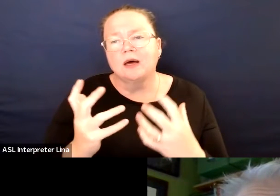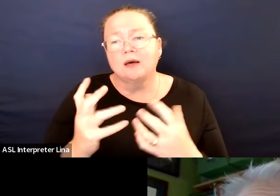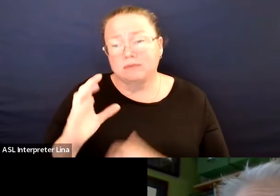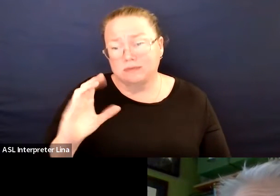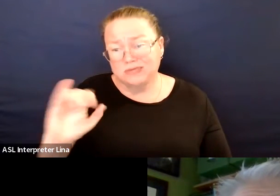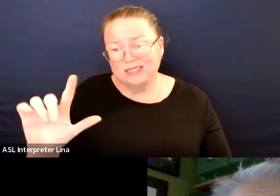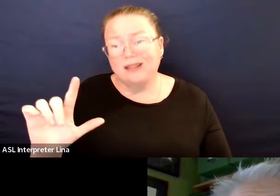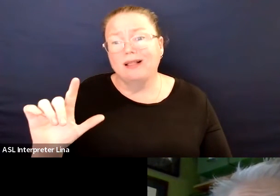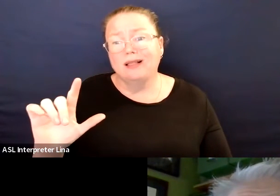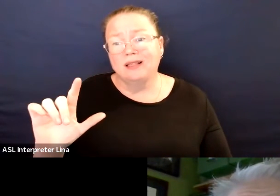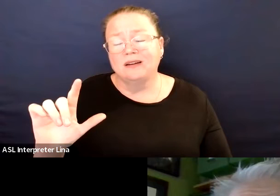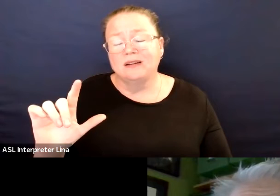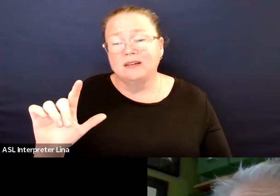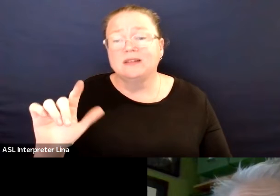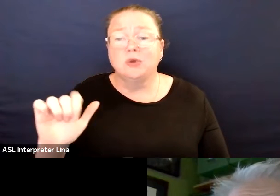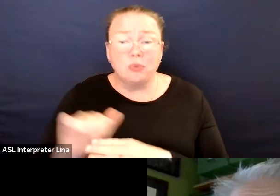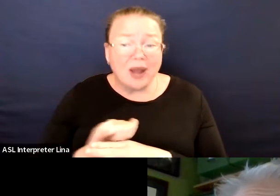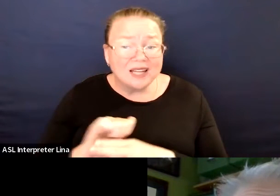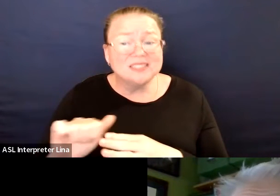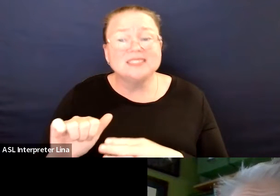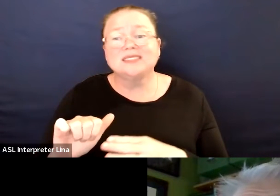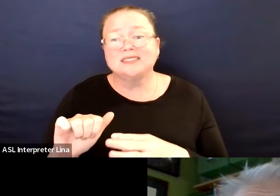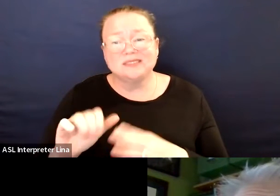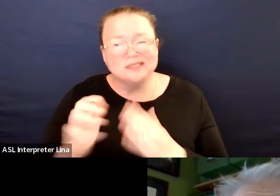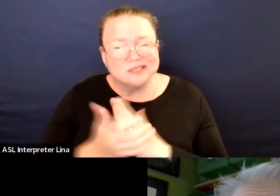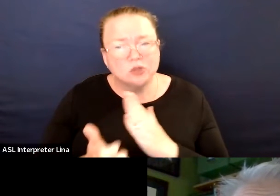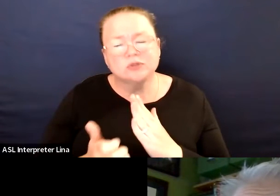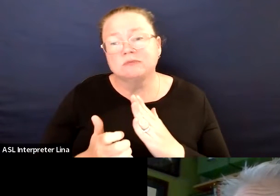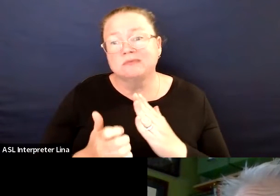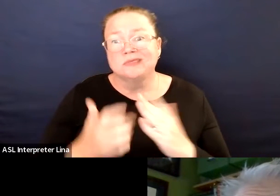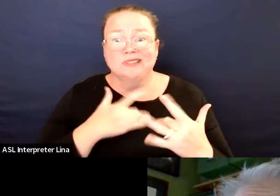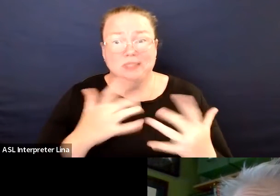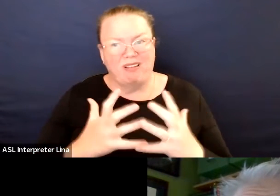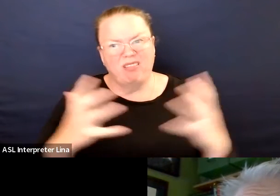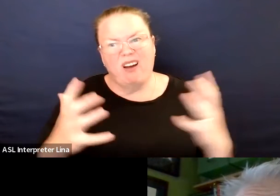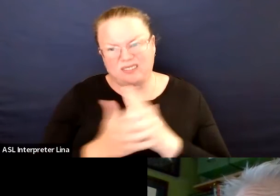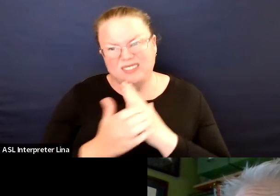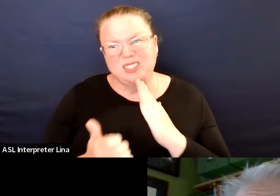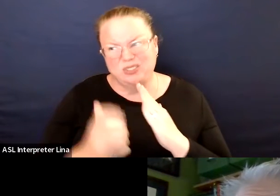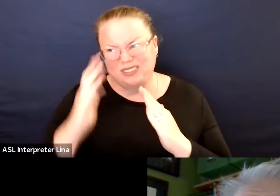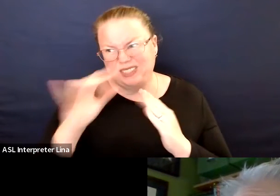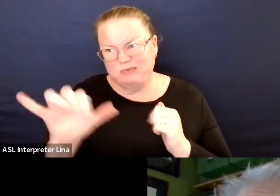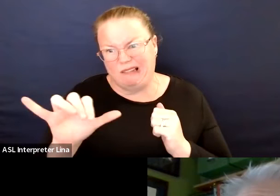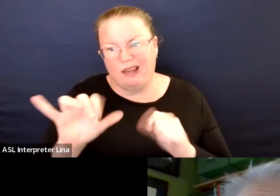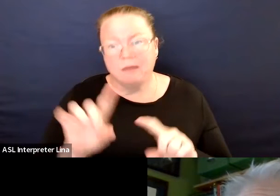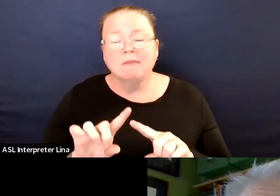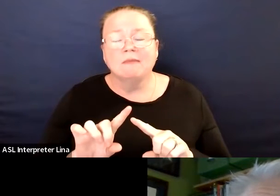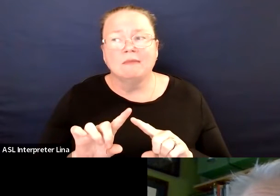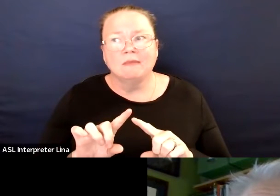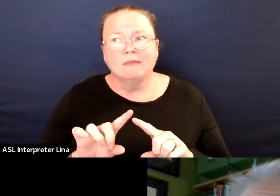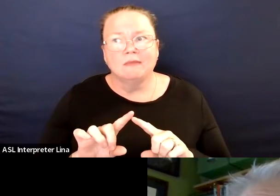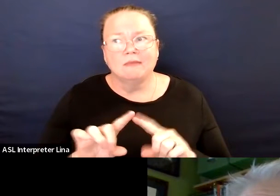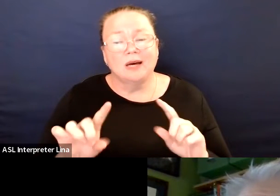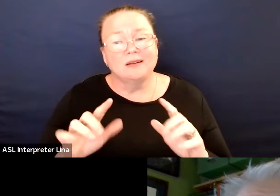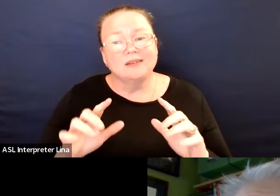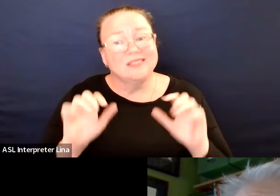SIL to practice and hone their skills. Usually they come with a huge number of skills, actually, it seems to me, and it can be